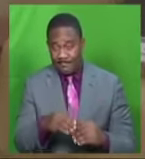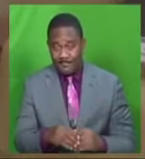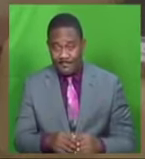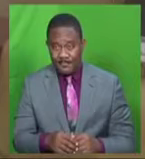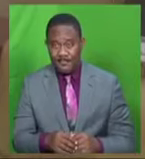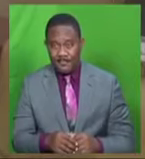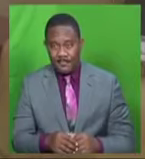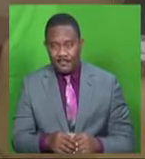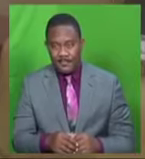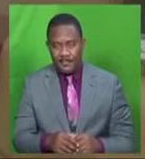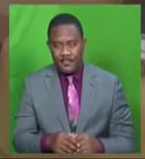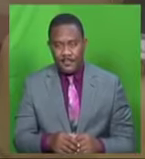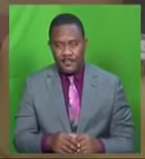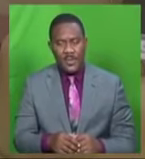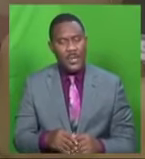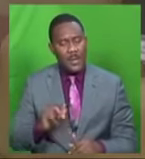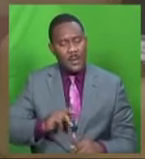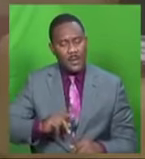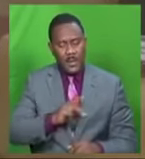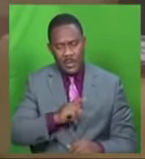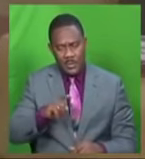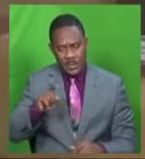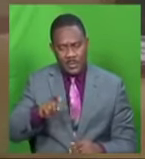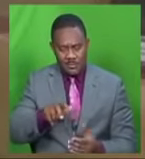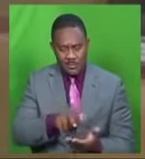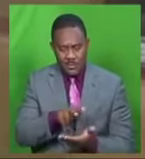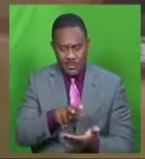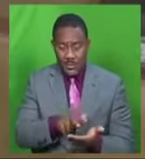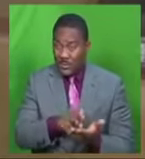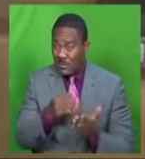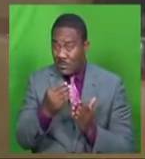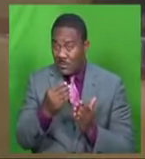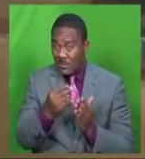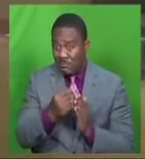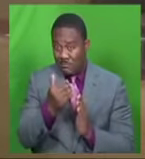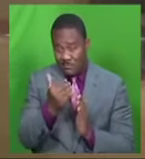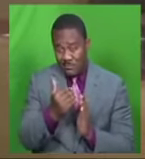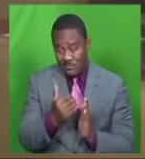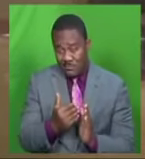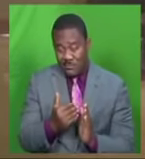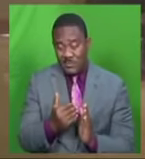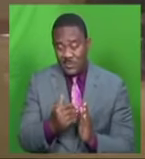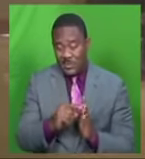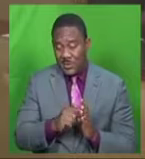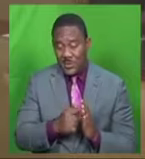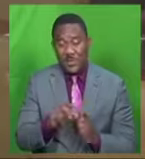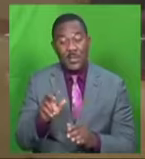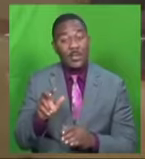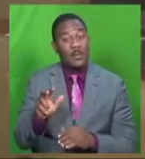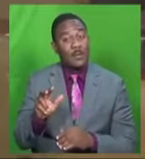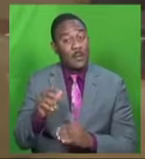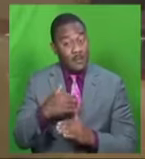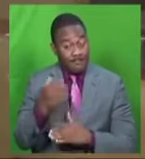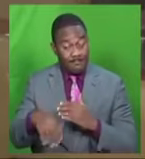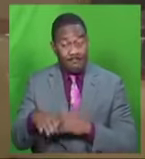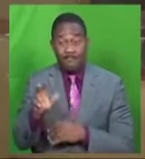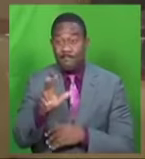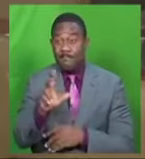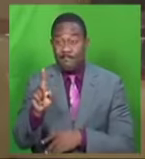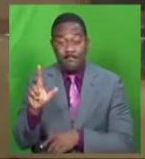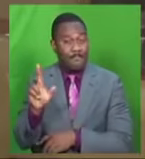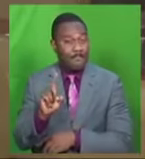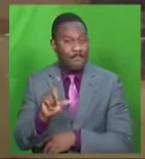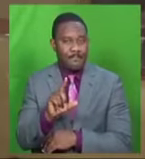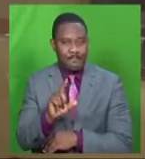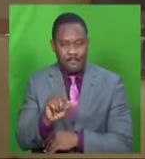budget statement and economic policy of the government for the year ending 31st December 2022. Right Honorable